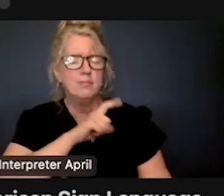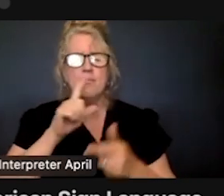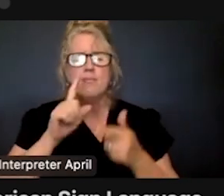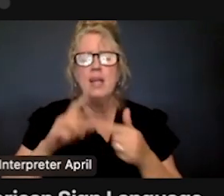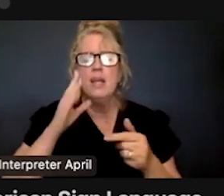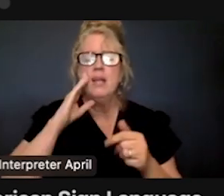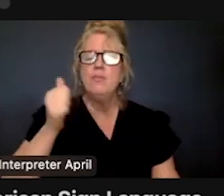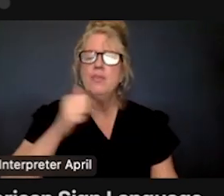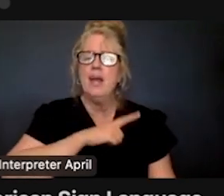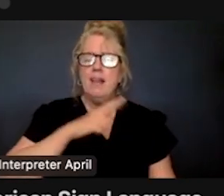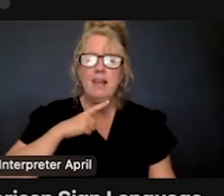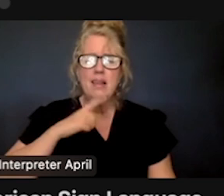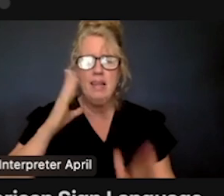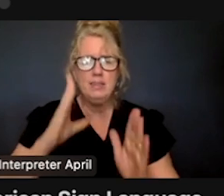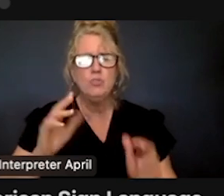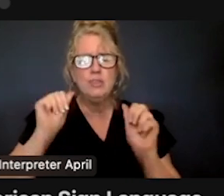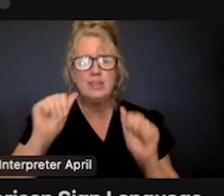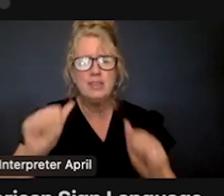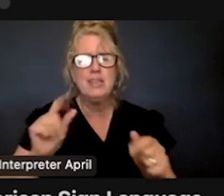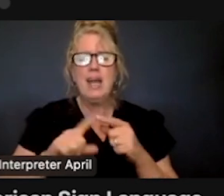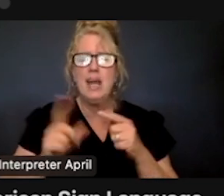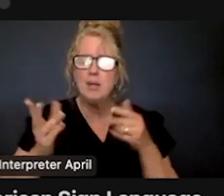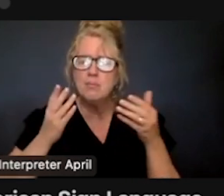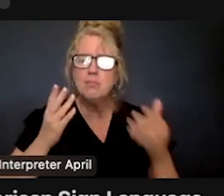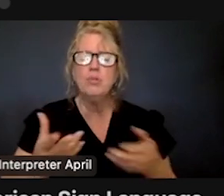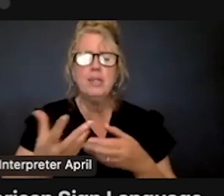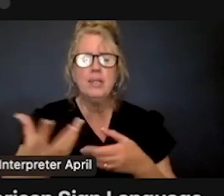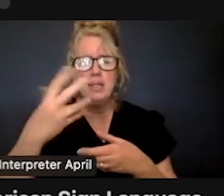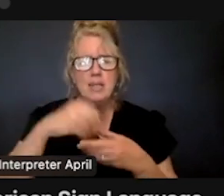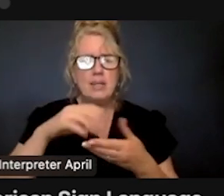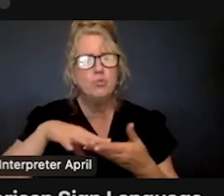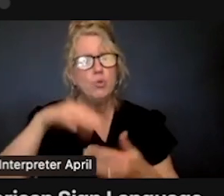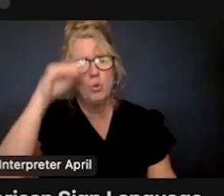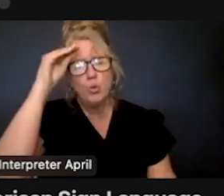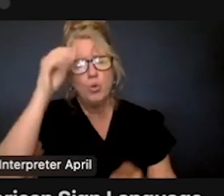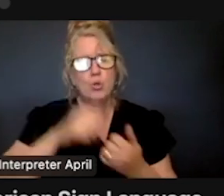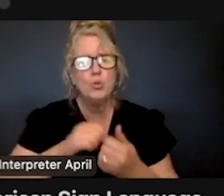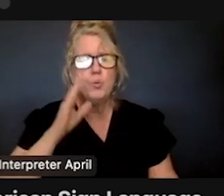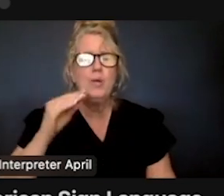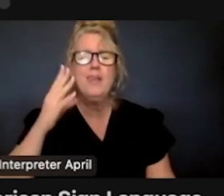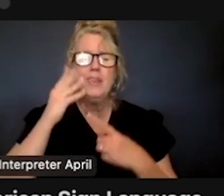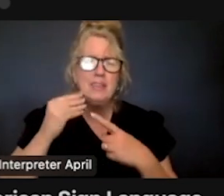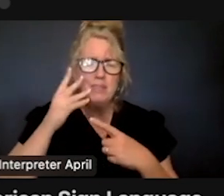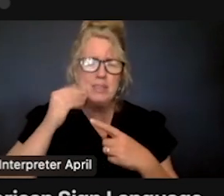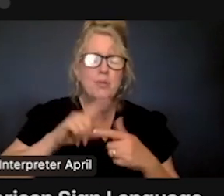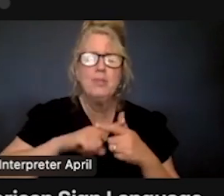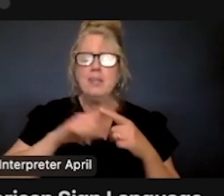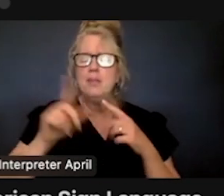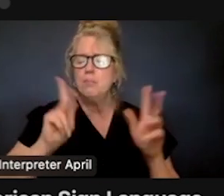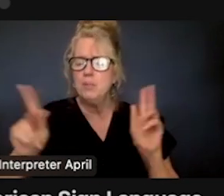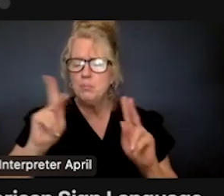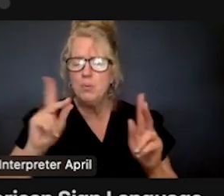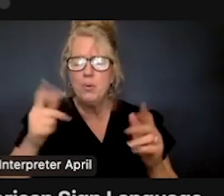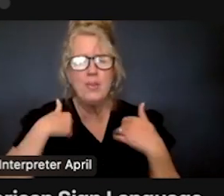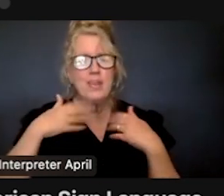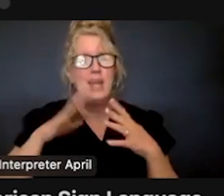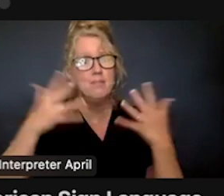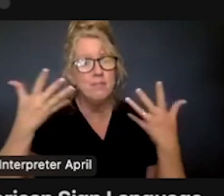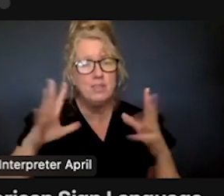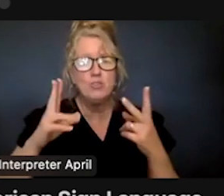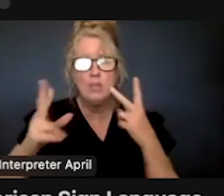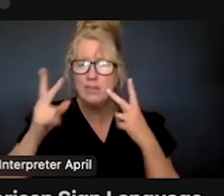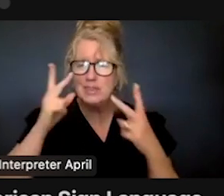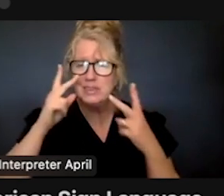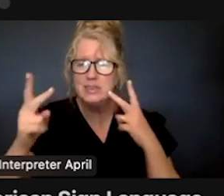that can learn from people with lived experience, from people who have seen success,